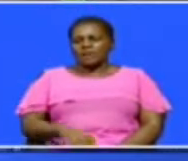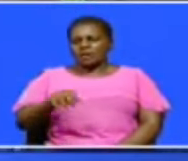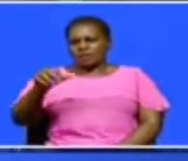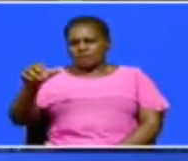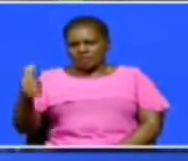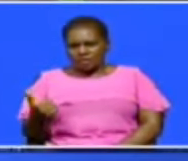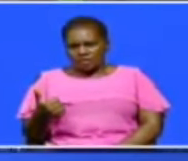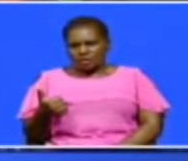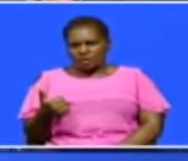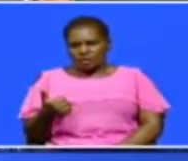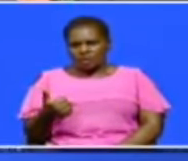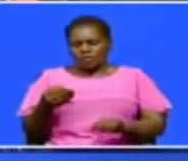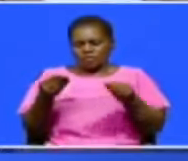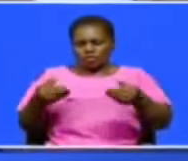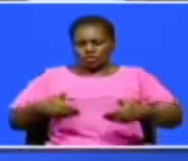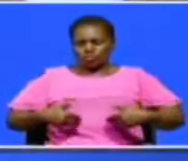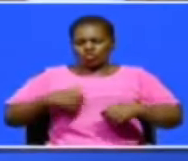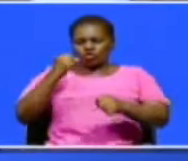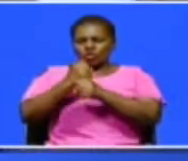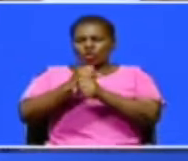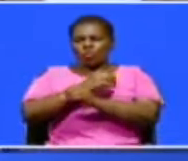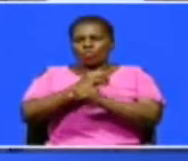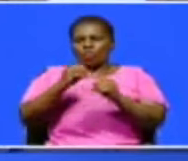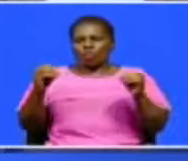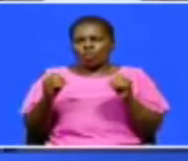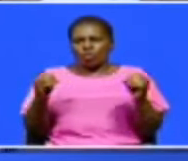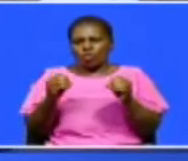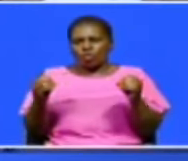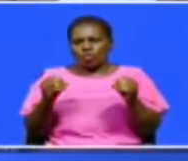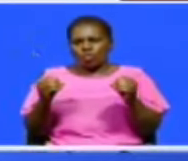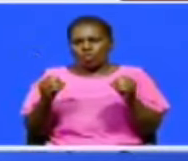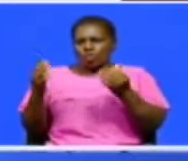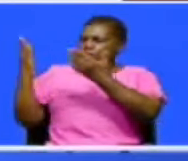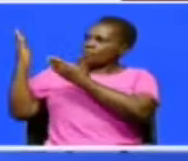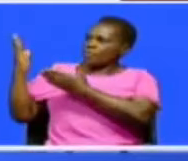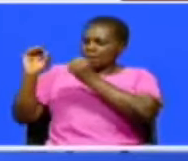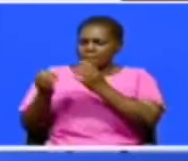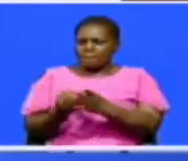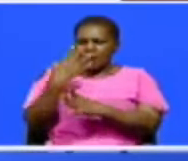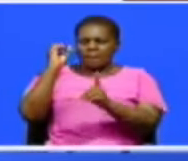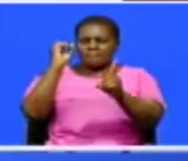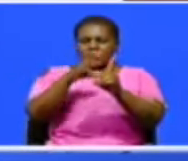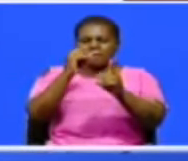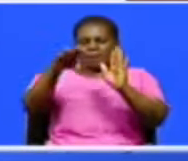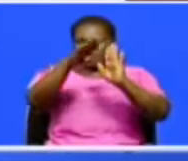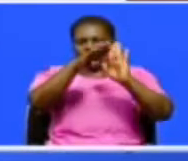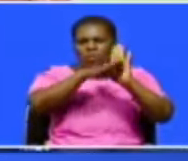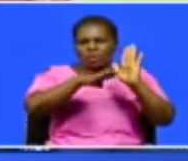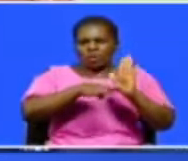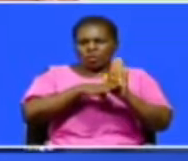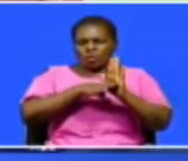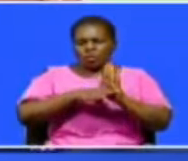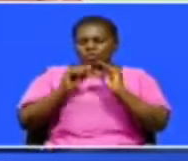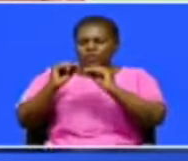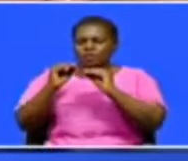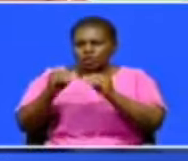Elsewhere, in a quest to tackle youth unemployment, the Optiven Foundation has unveiled a mentorship program aimed at sharpening the